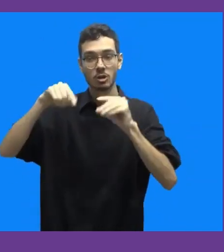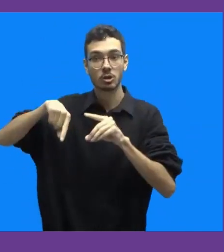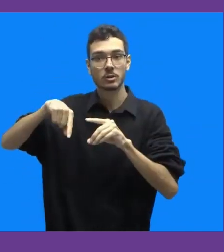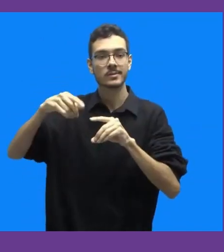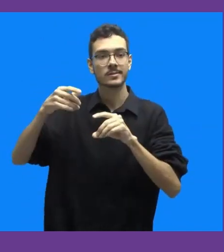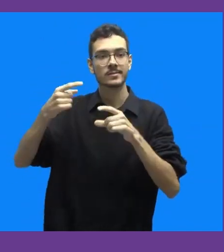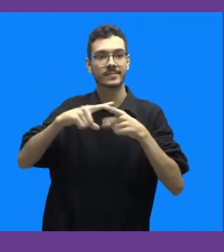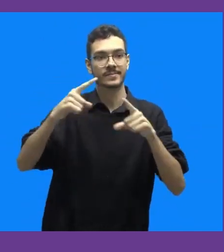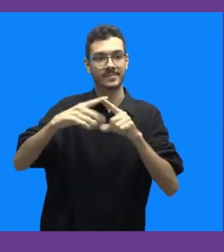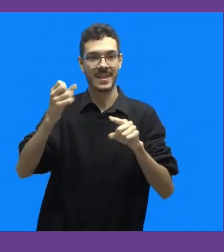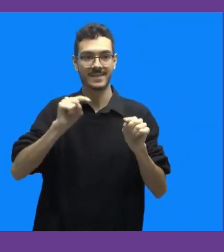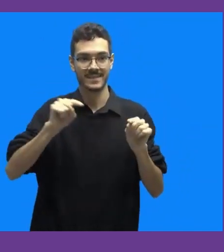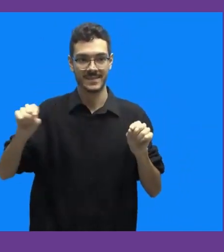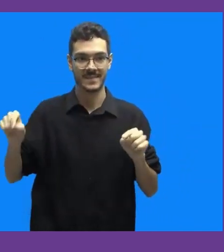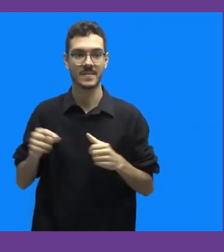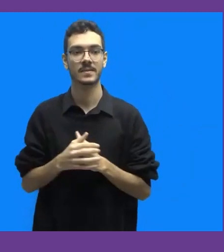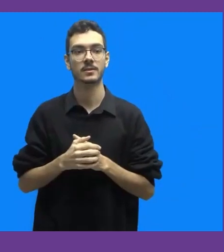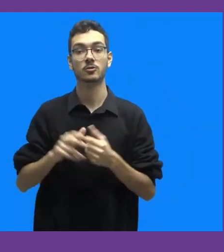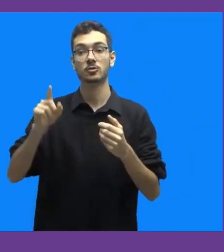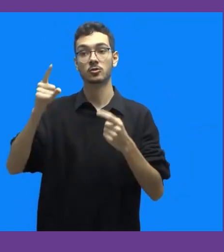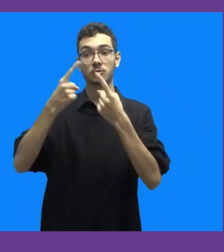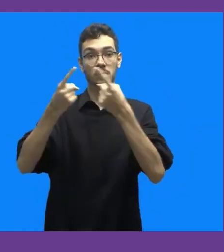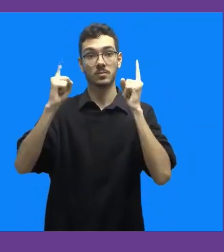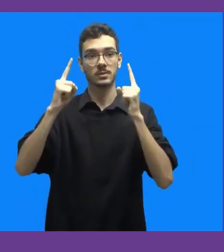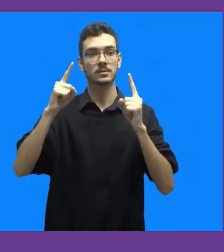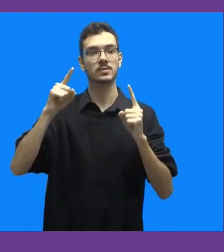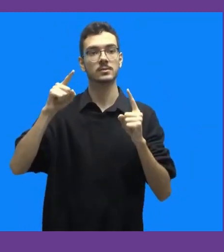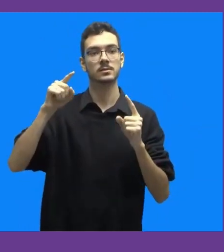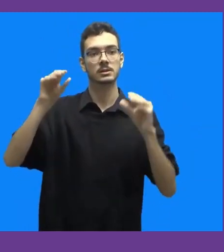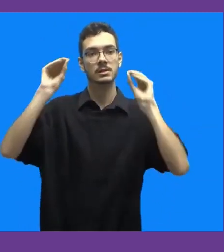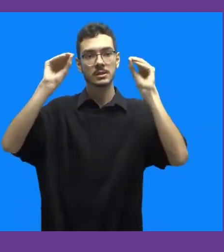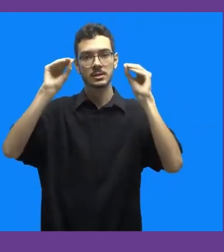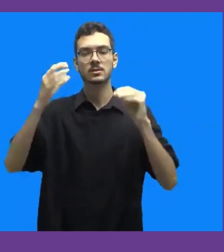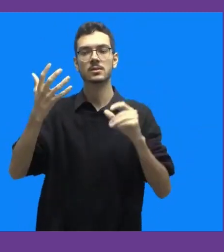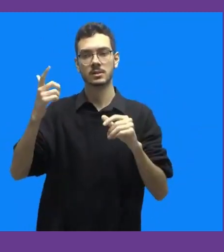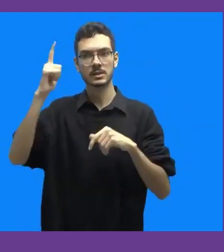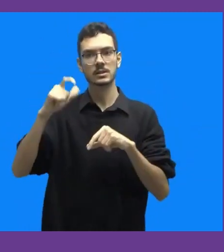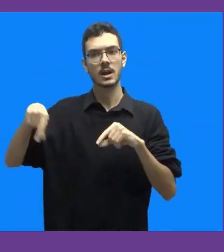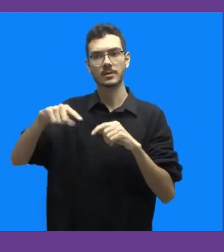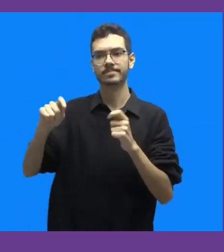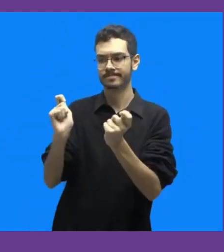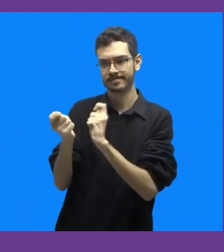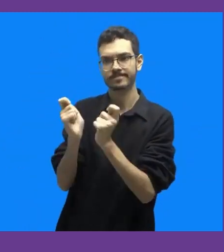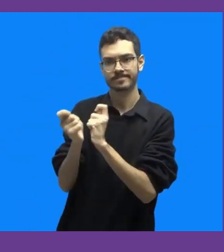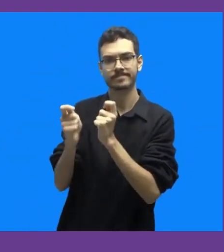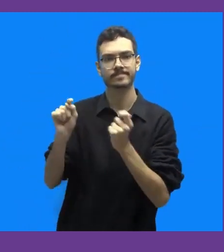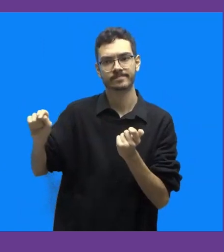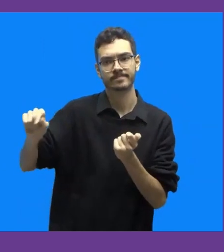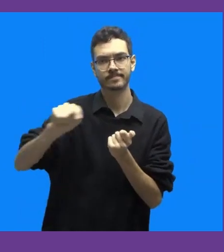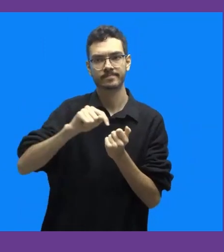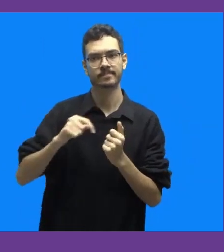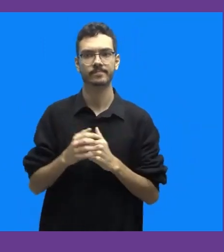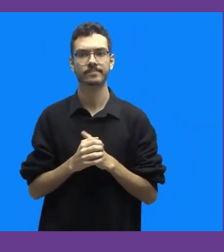a phase where we are changing professors. We have a very high rate of age. So our